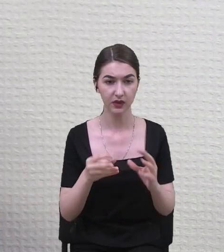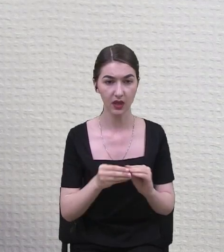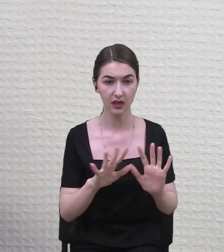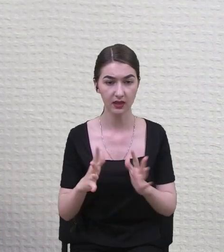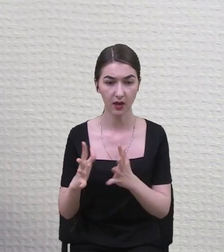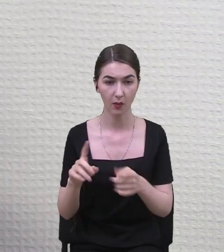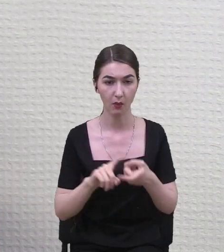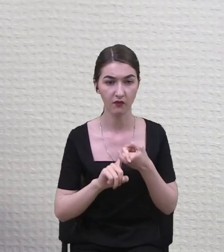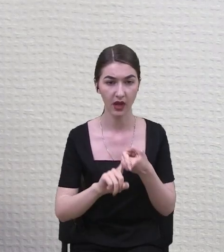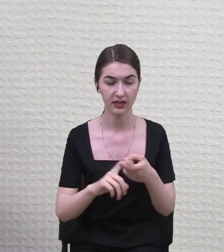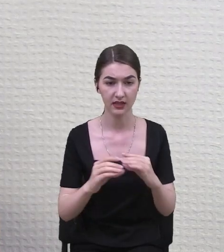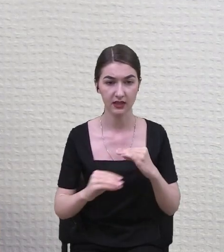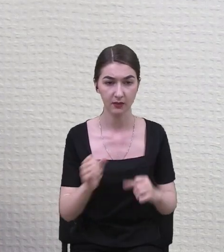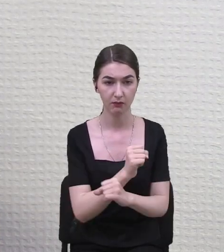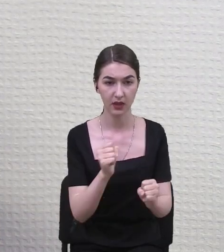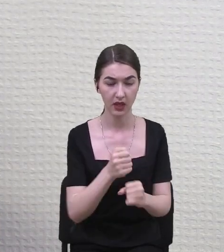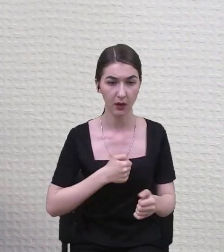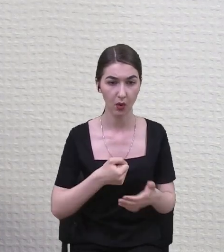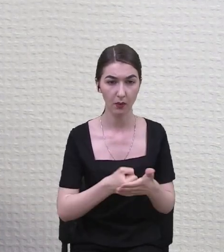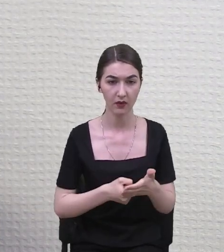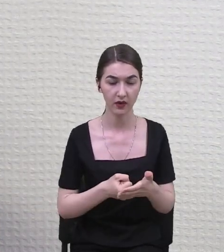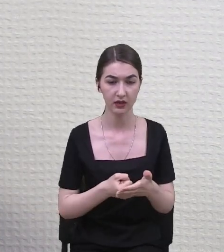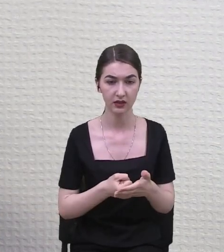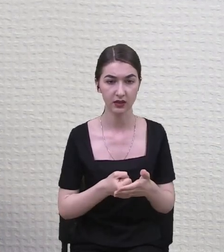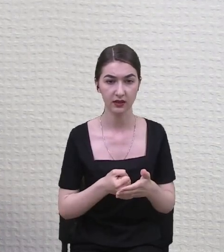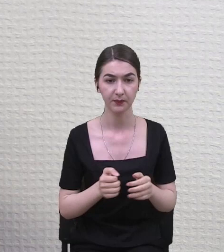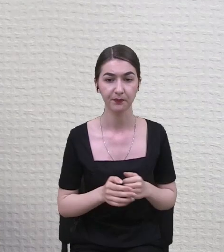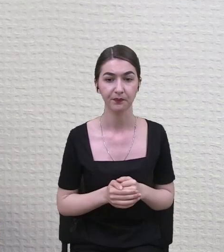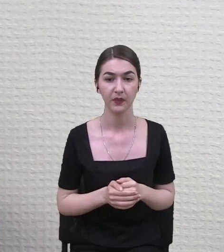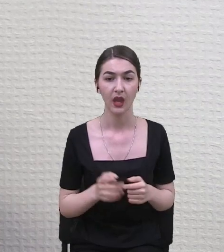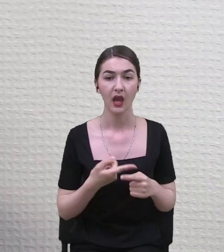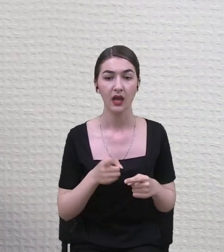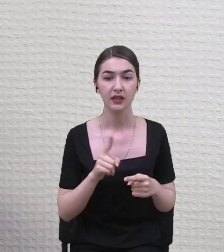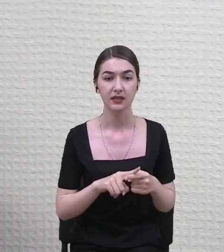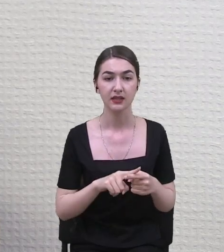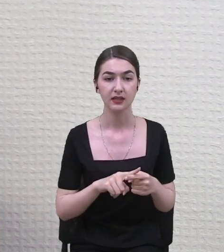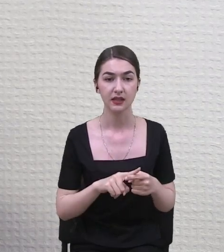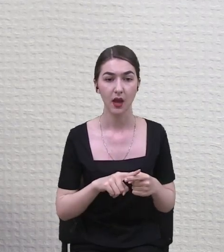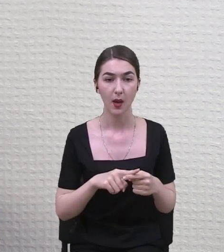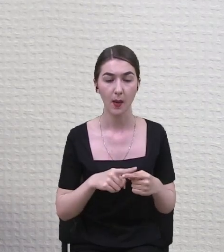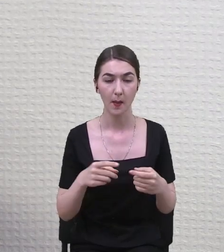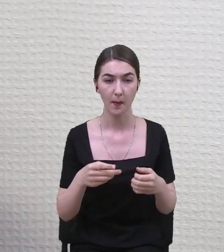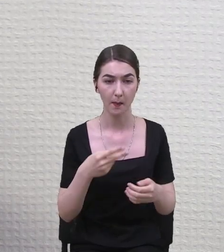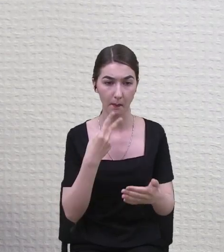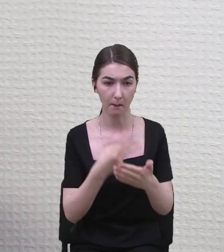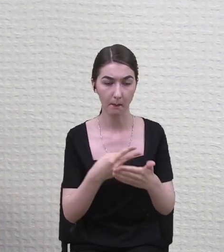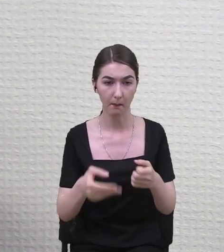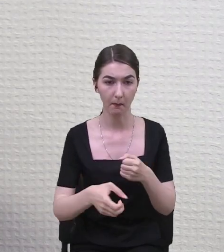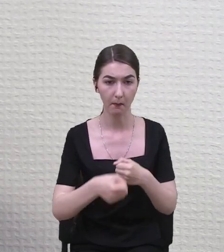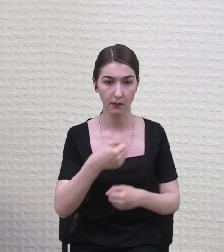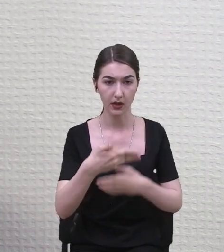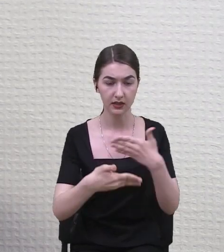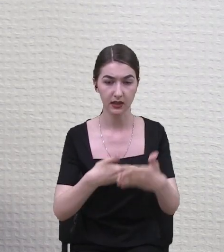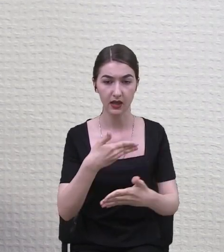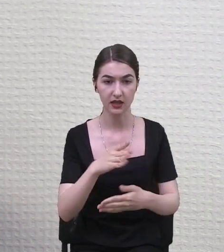in generally, presentation was quite dynamic and quite productive. We